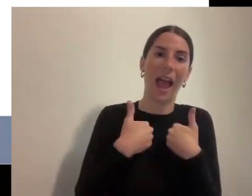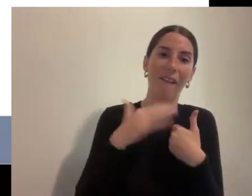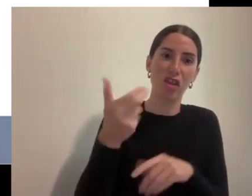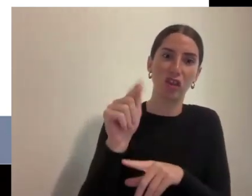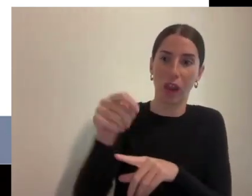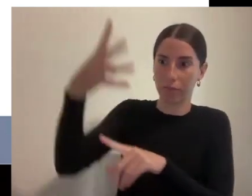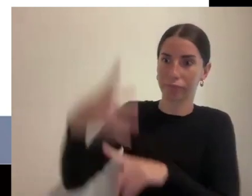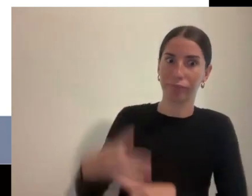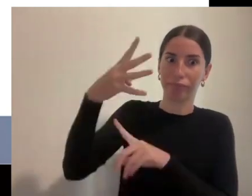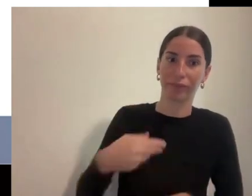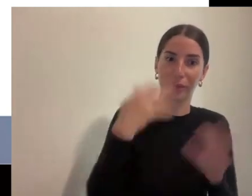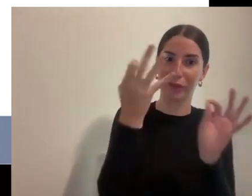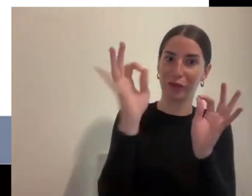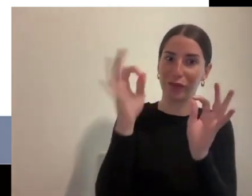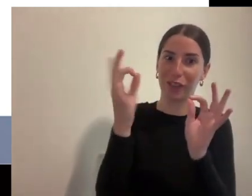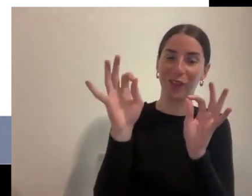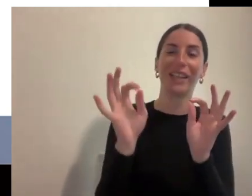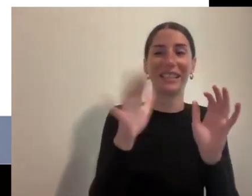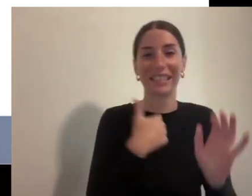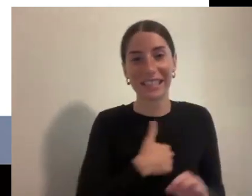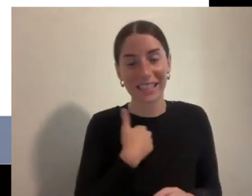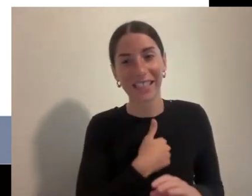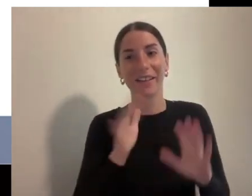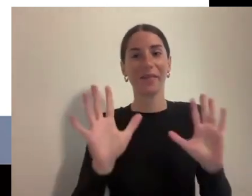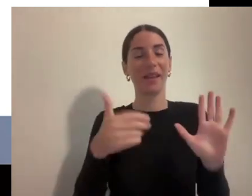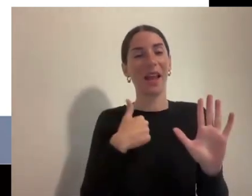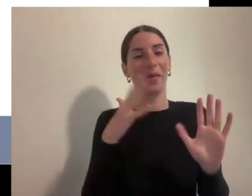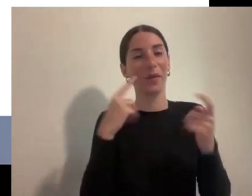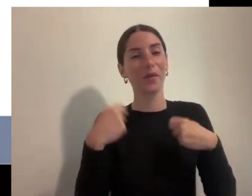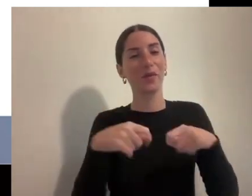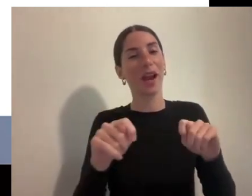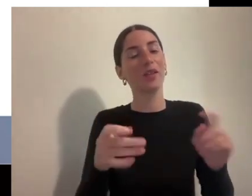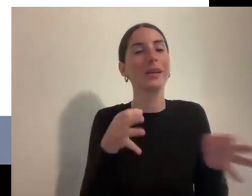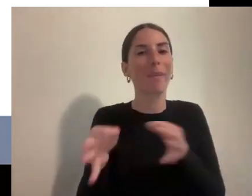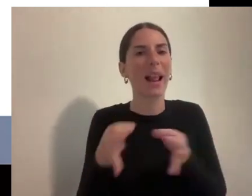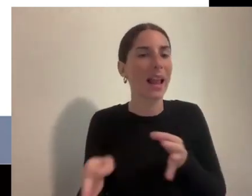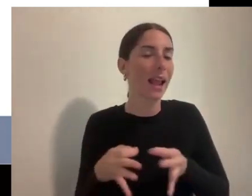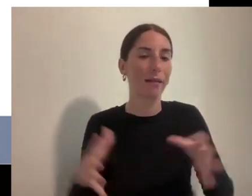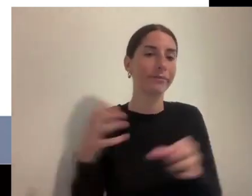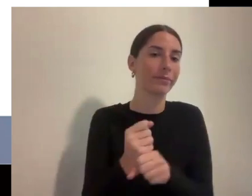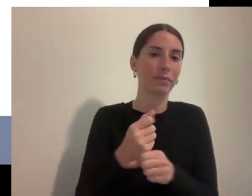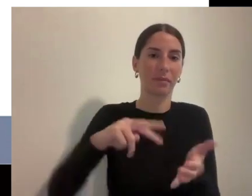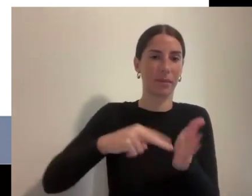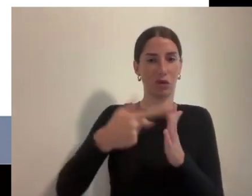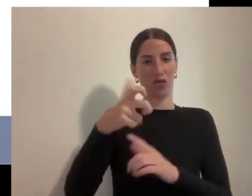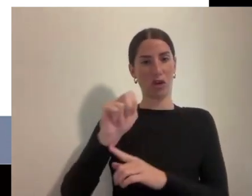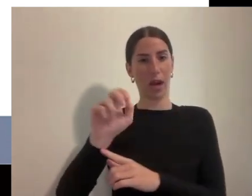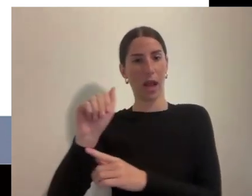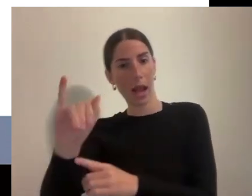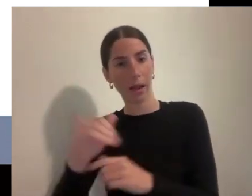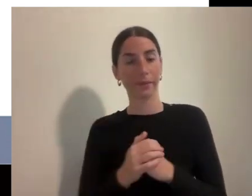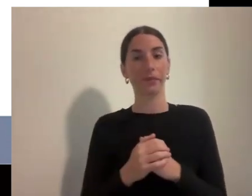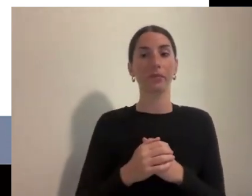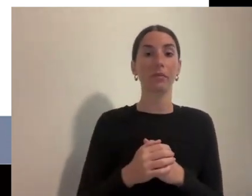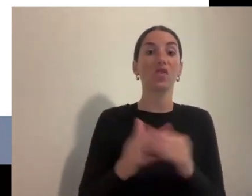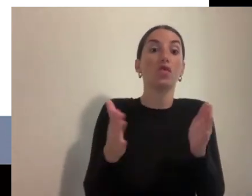because I'm getting distracted. Um, I will try to very quickly explain what generative AI is. So, AI in